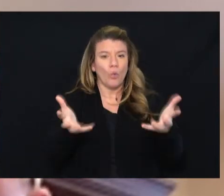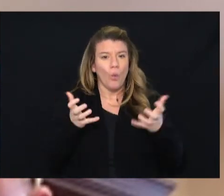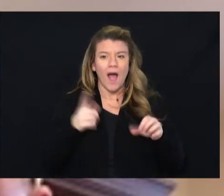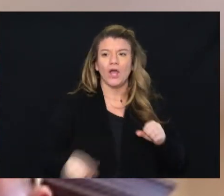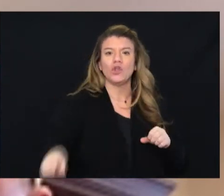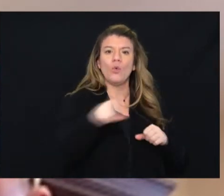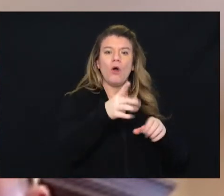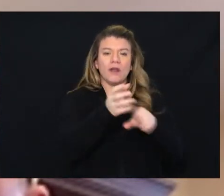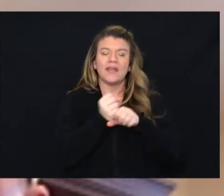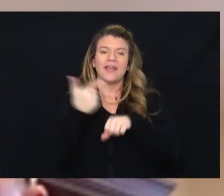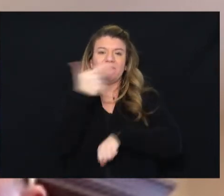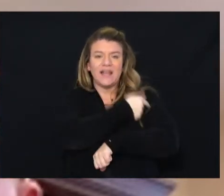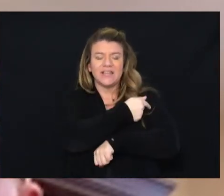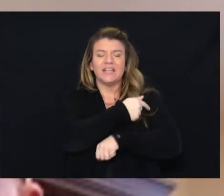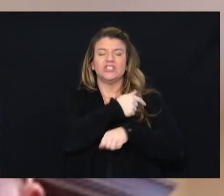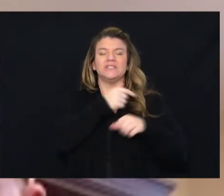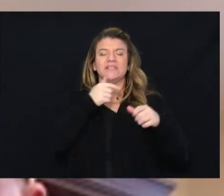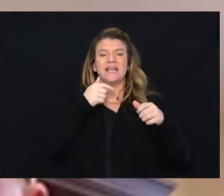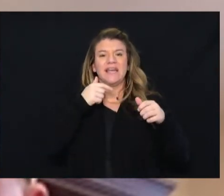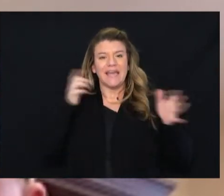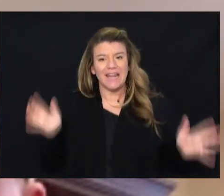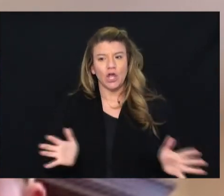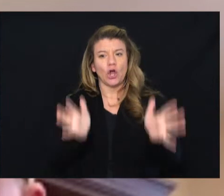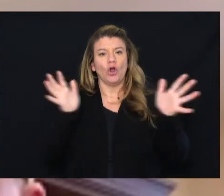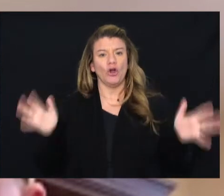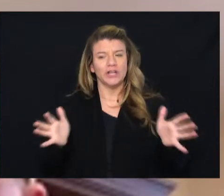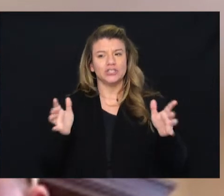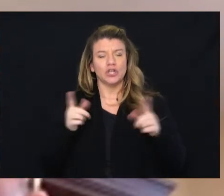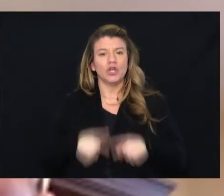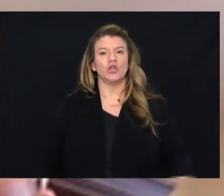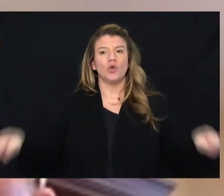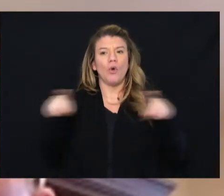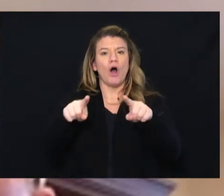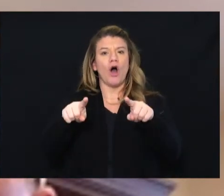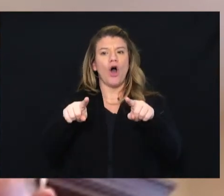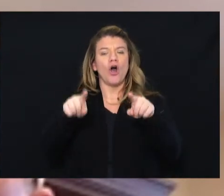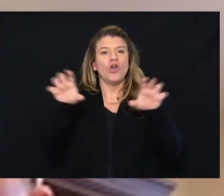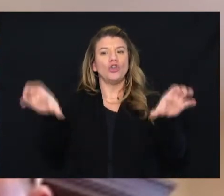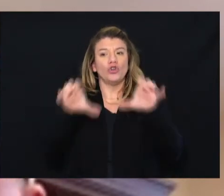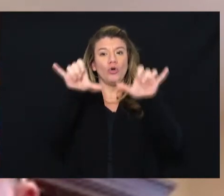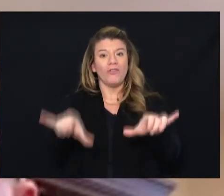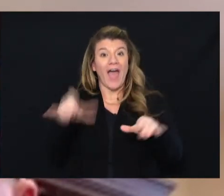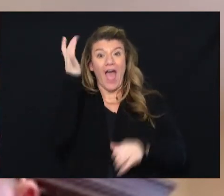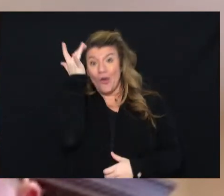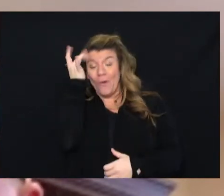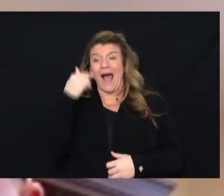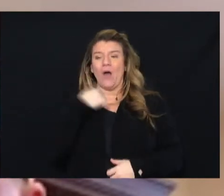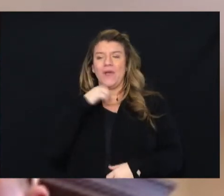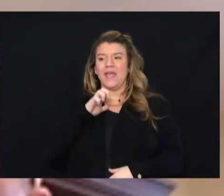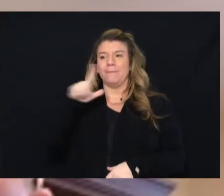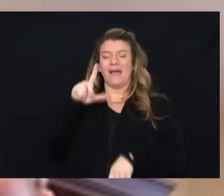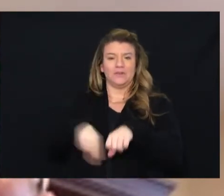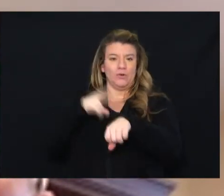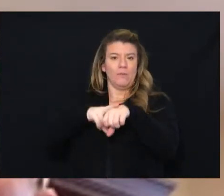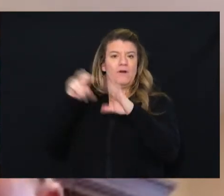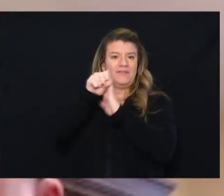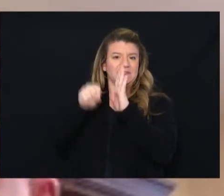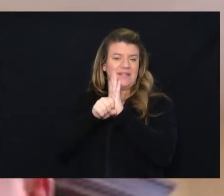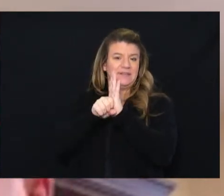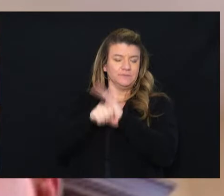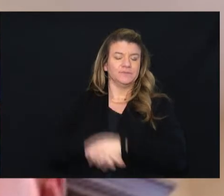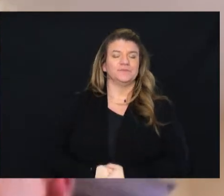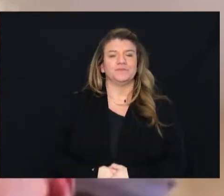and continue to push through to get back to a level of normalcy in our state and our nation. Thank